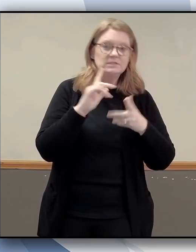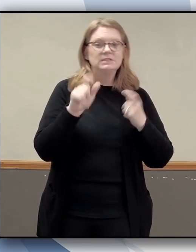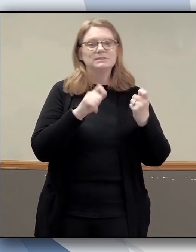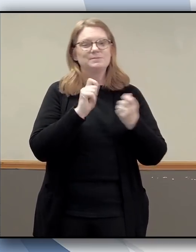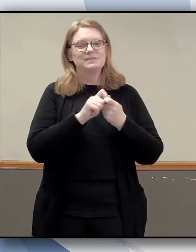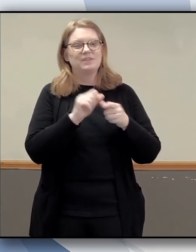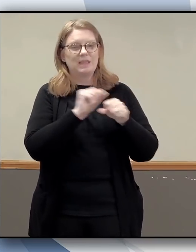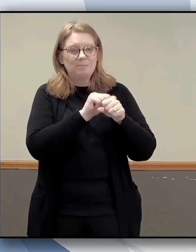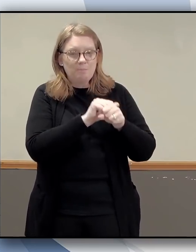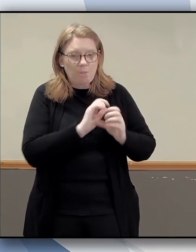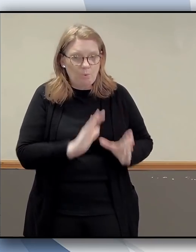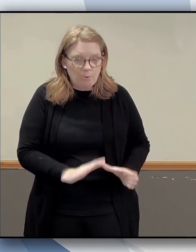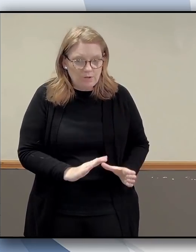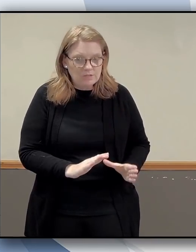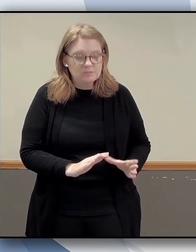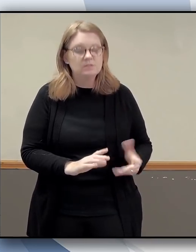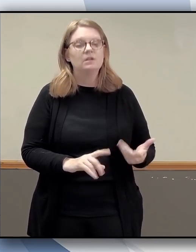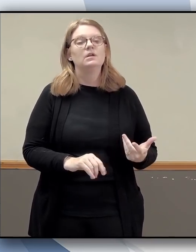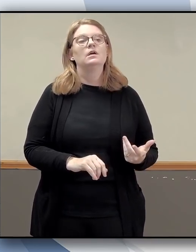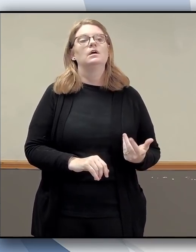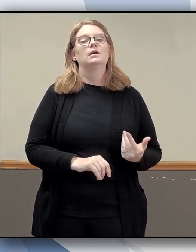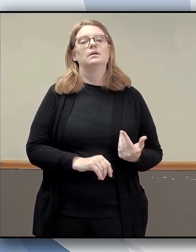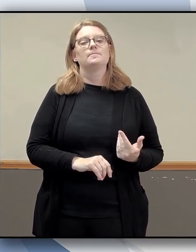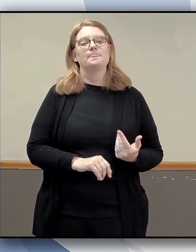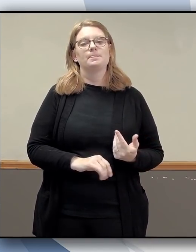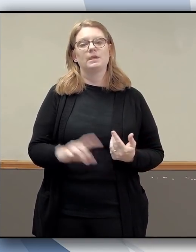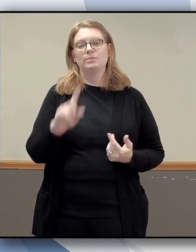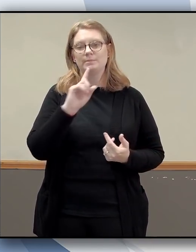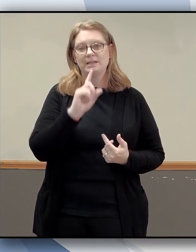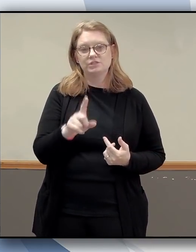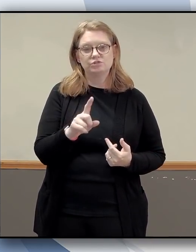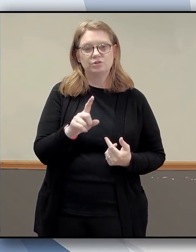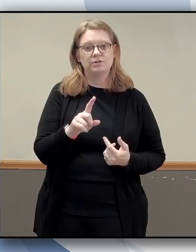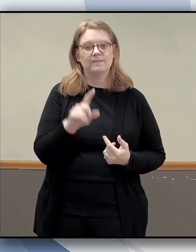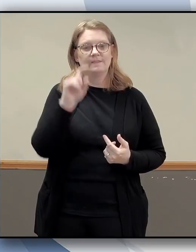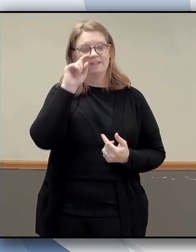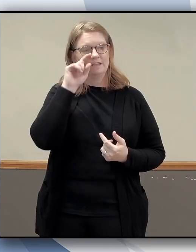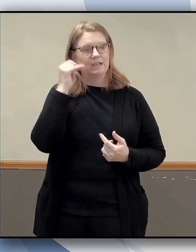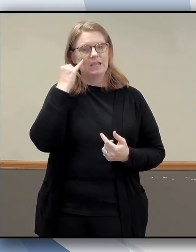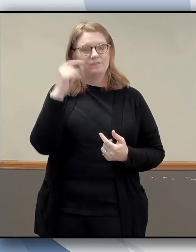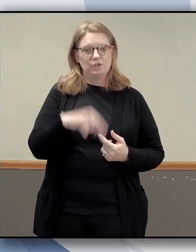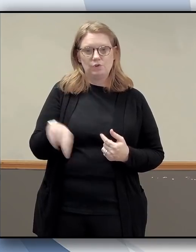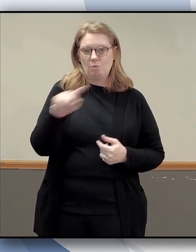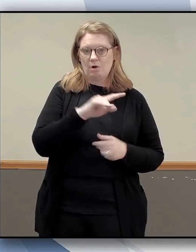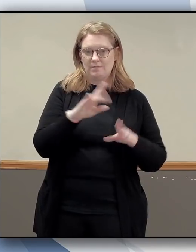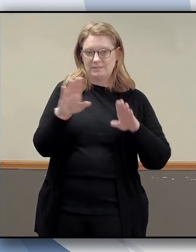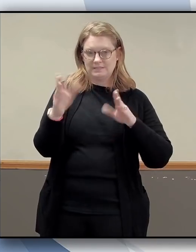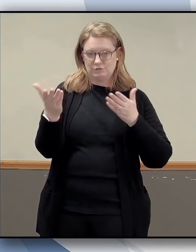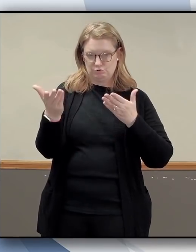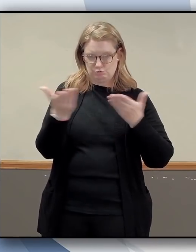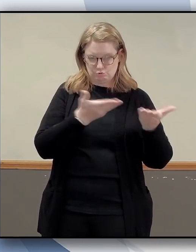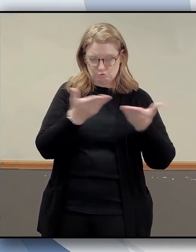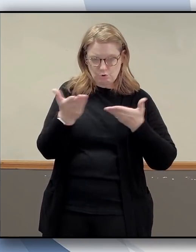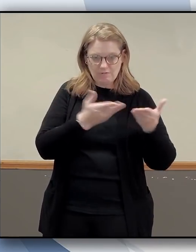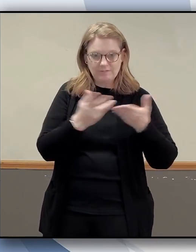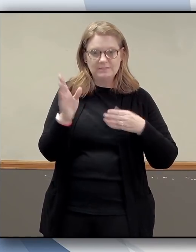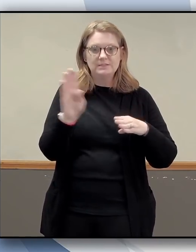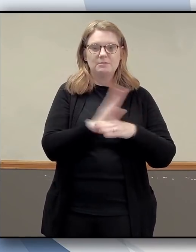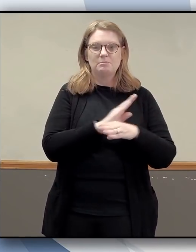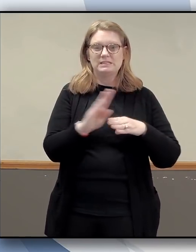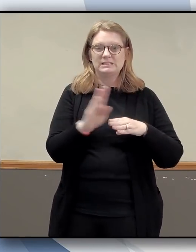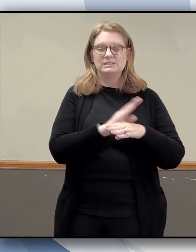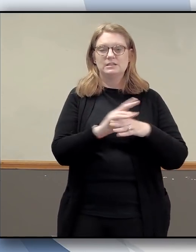businesses, and that we're, making sure that if you're in the service businesses, some people built some really